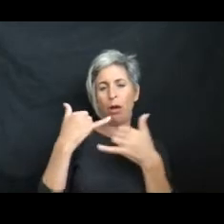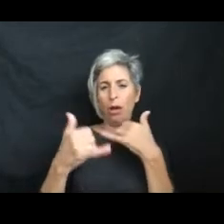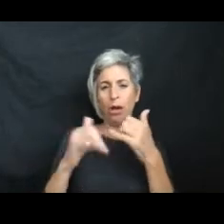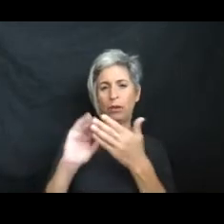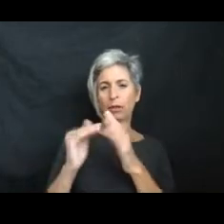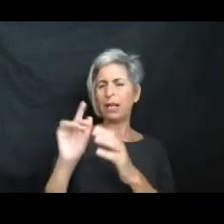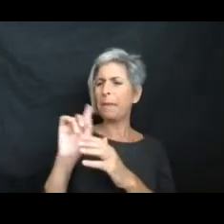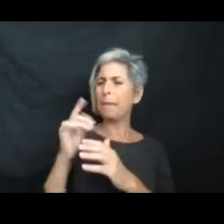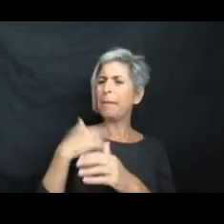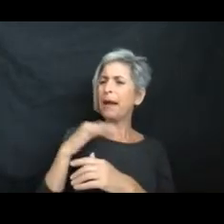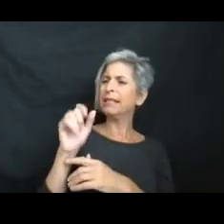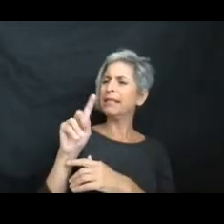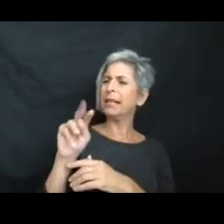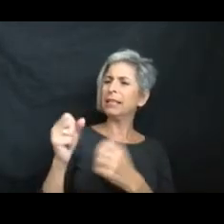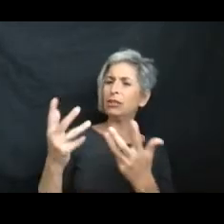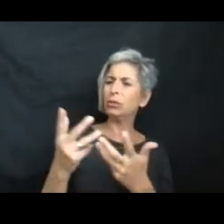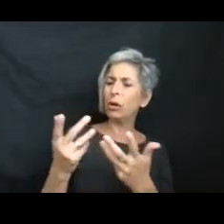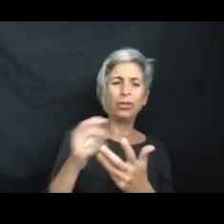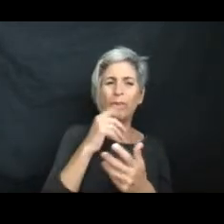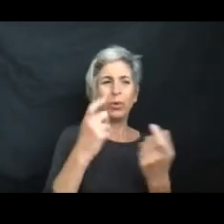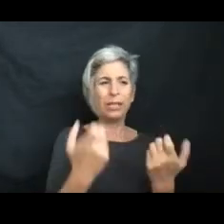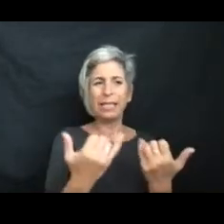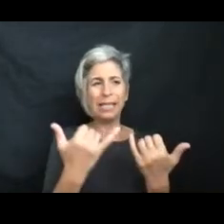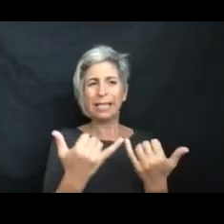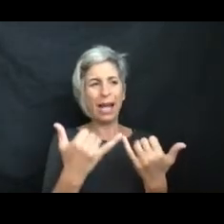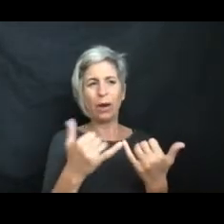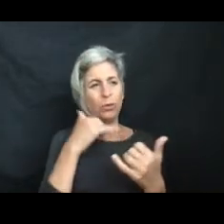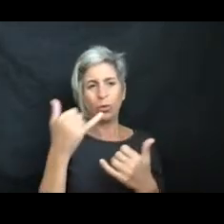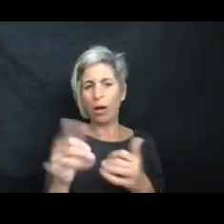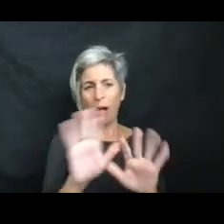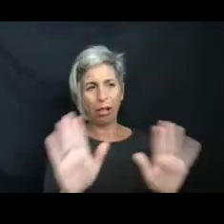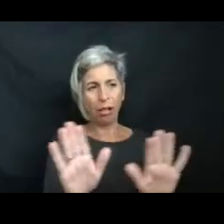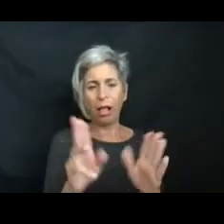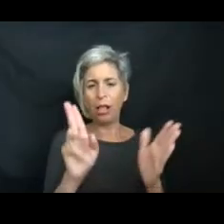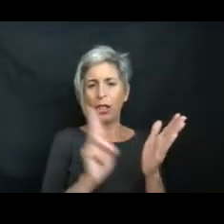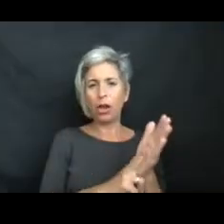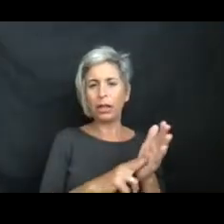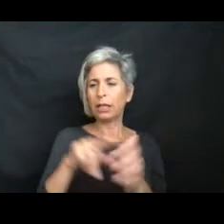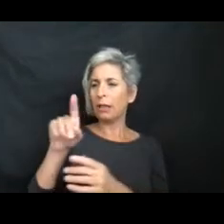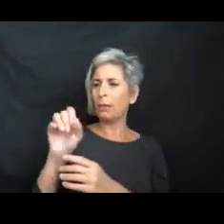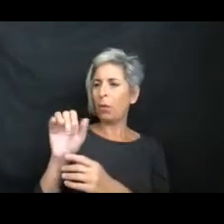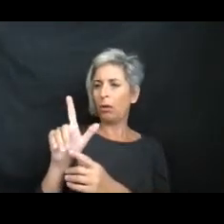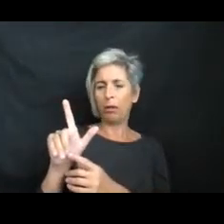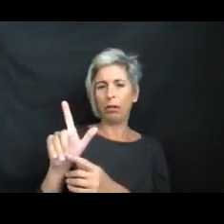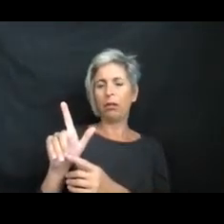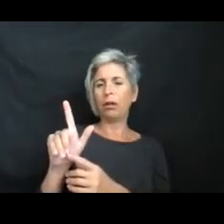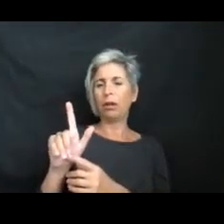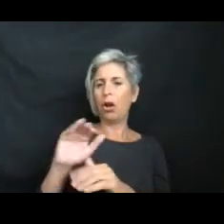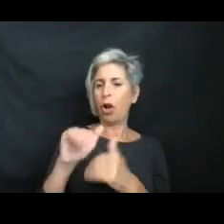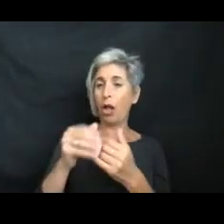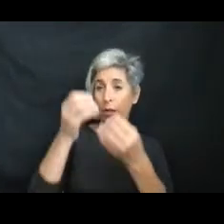your project is. You really don't need to do that anymore because you log into the Sages portal. We are pushing all that good